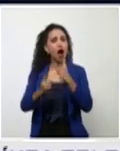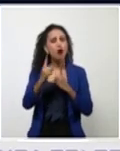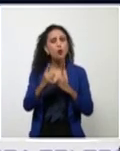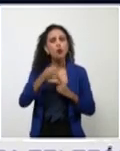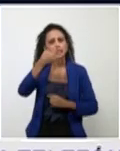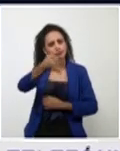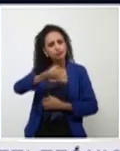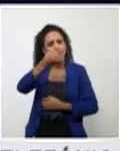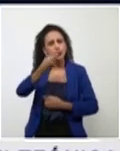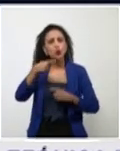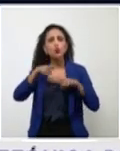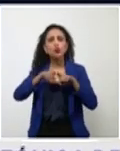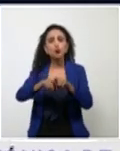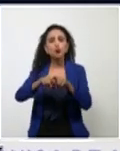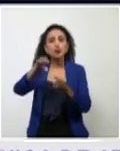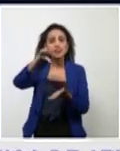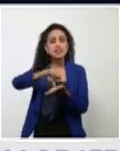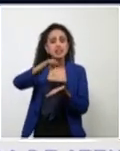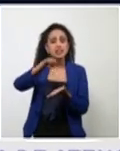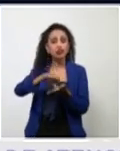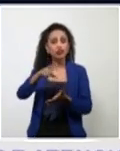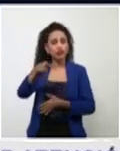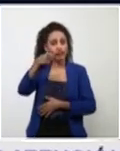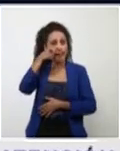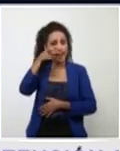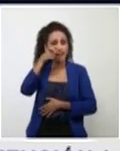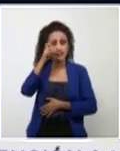has elapsed. This morning,